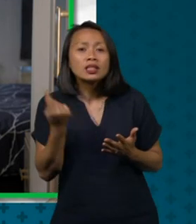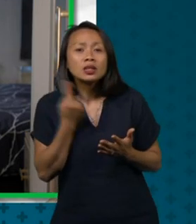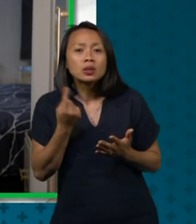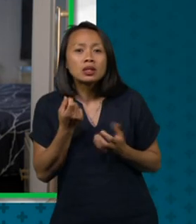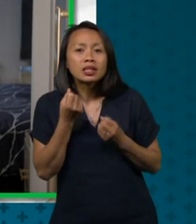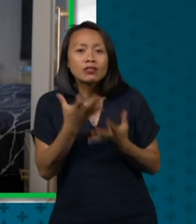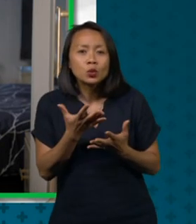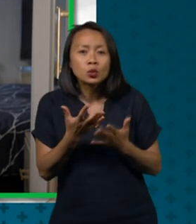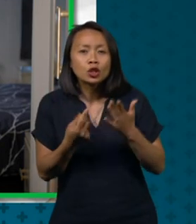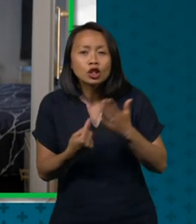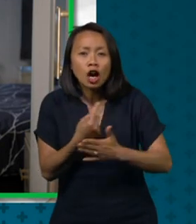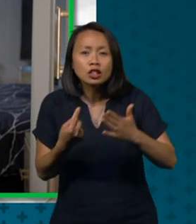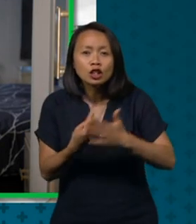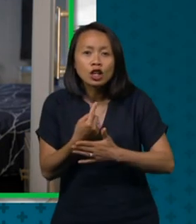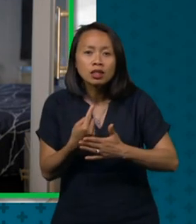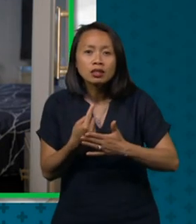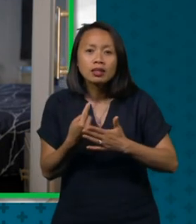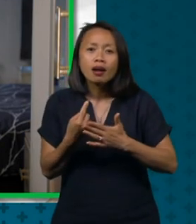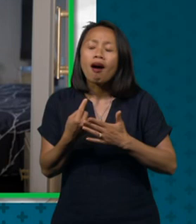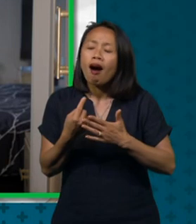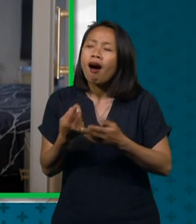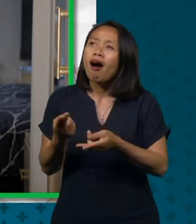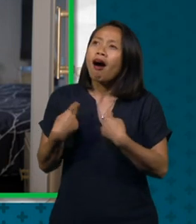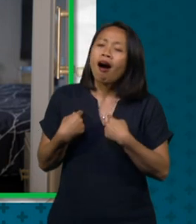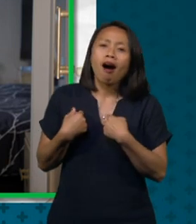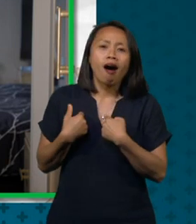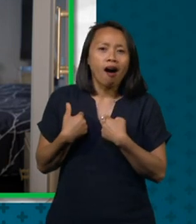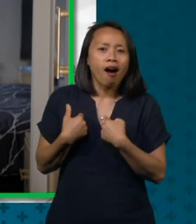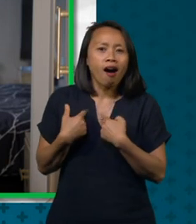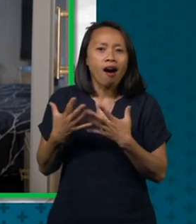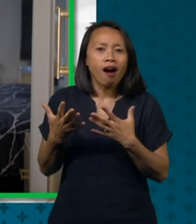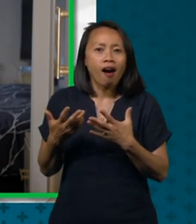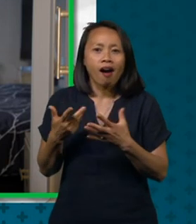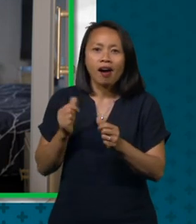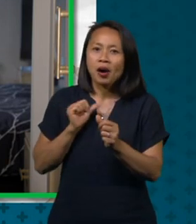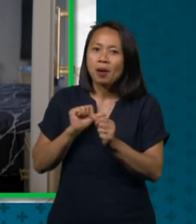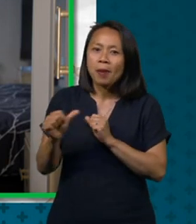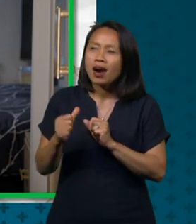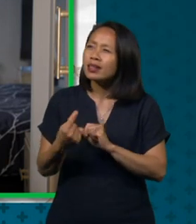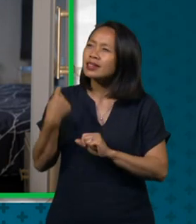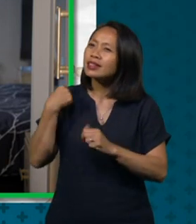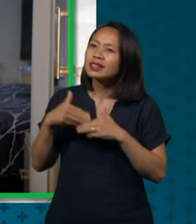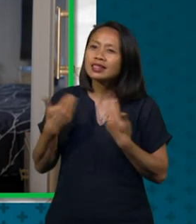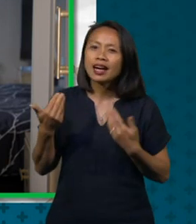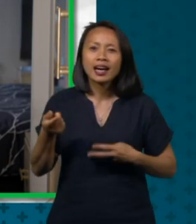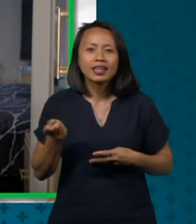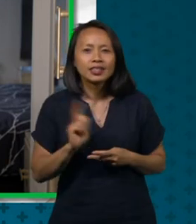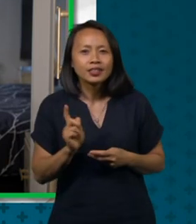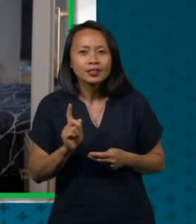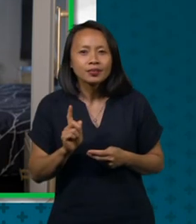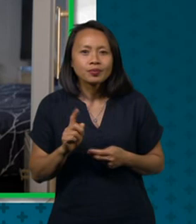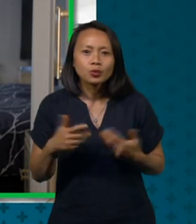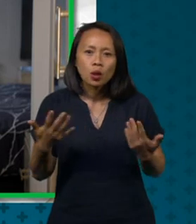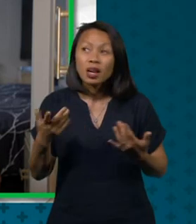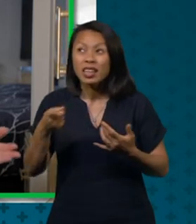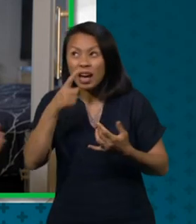to my best day. Well, it almost wasn't. It was nearly the worst day ever. But I can honestly say I've never